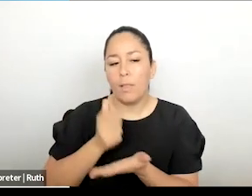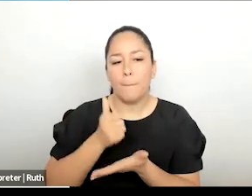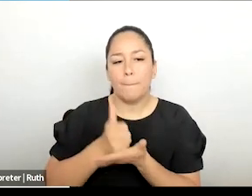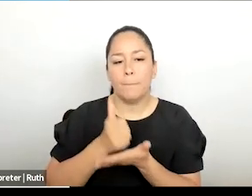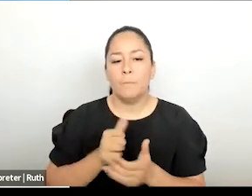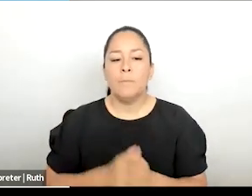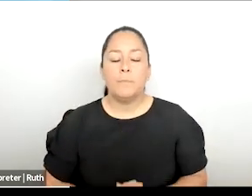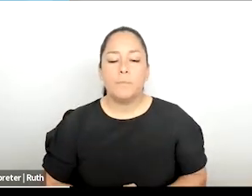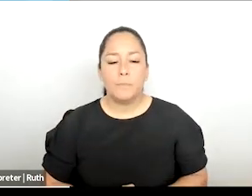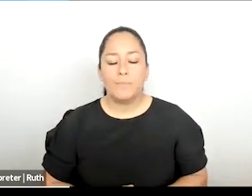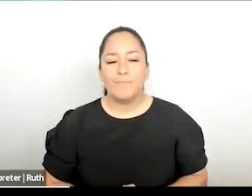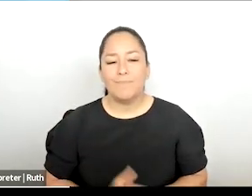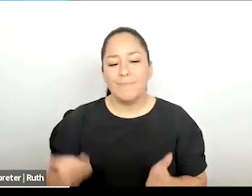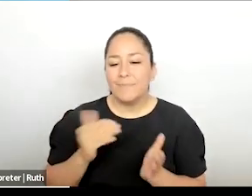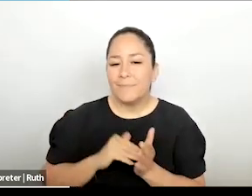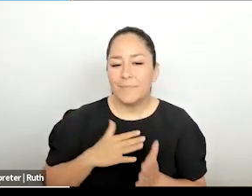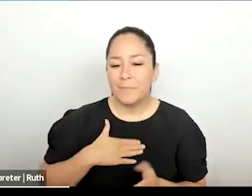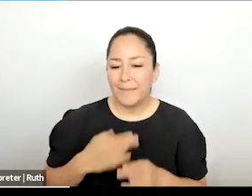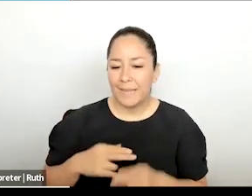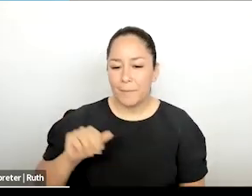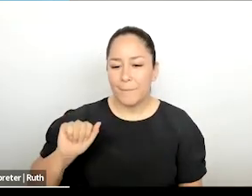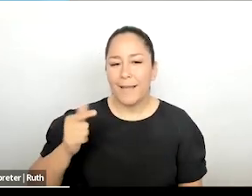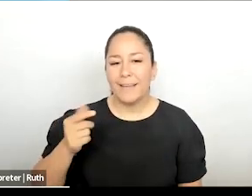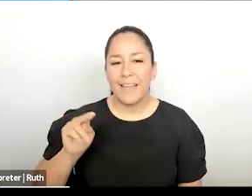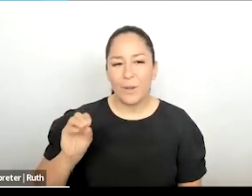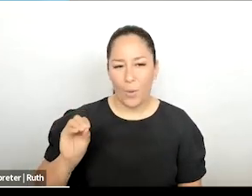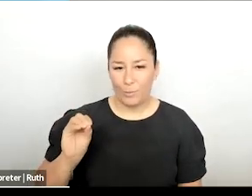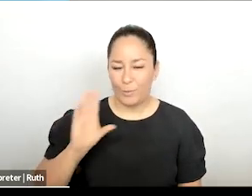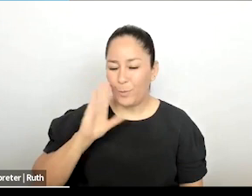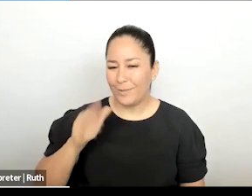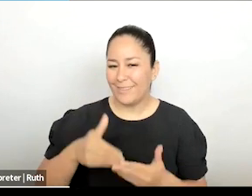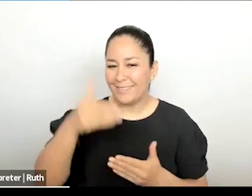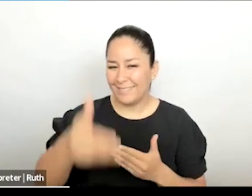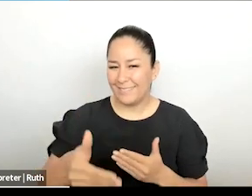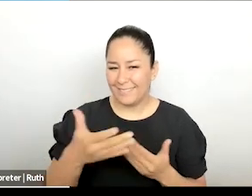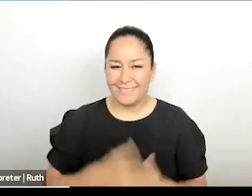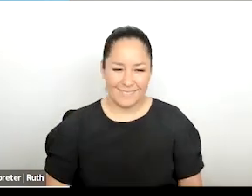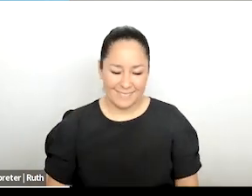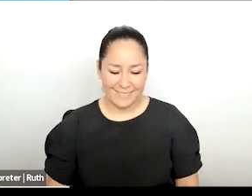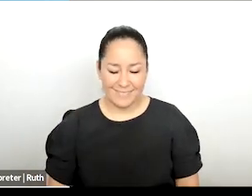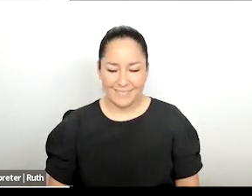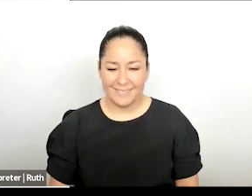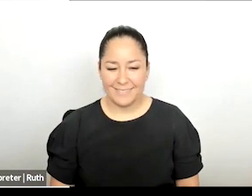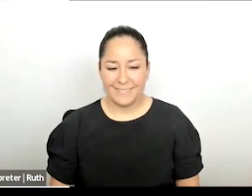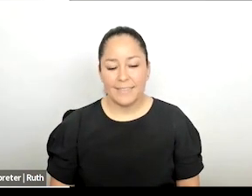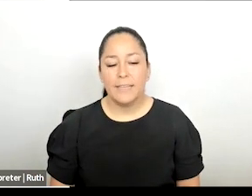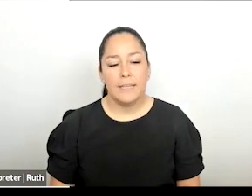program. So again, my name is Ageno, and we will begin. Next slide, please.